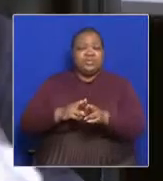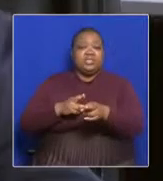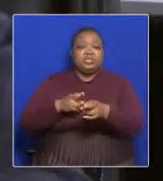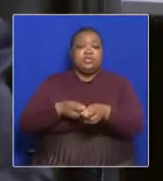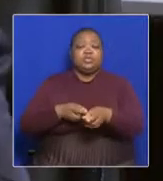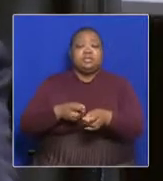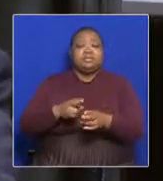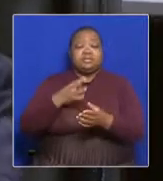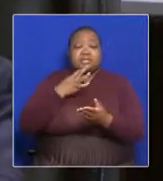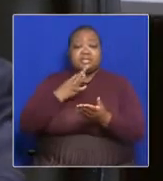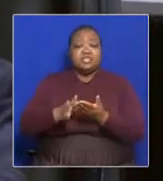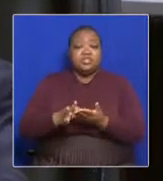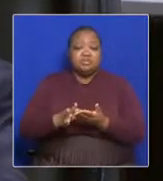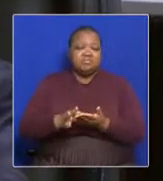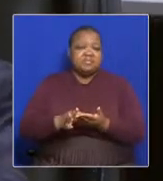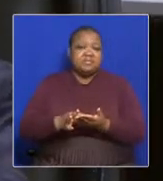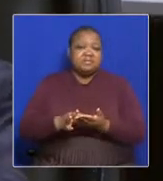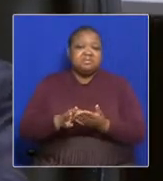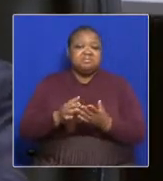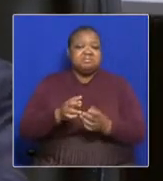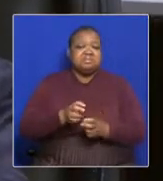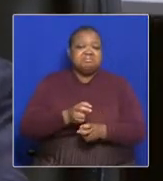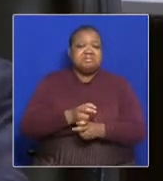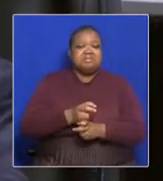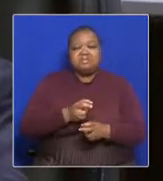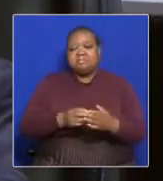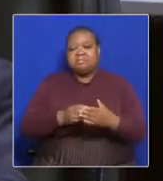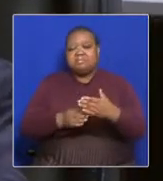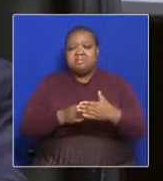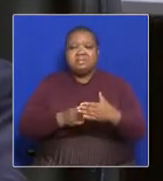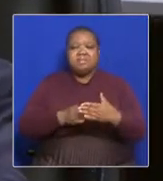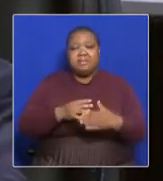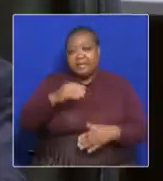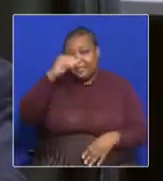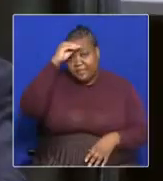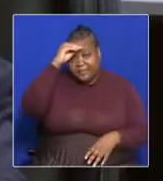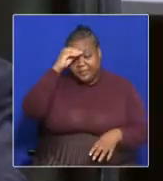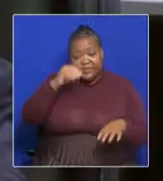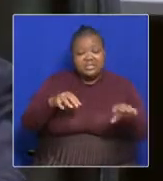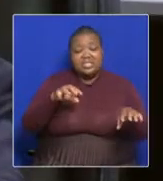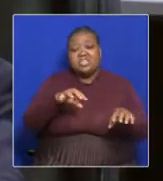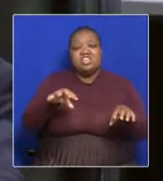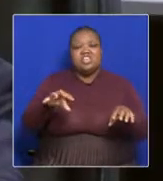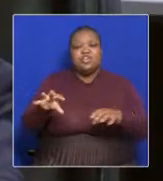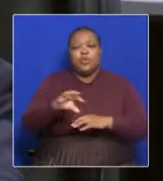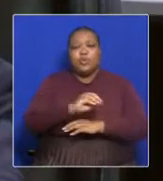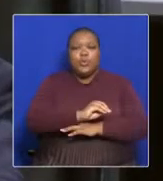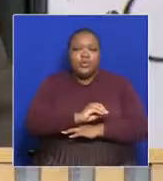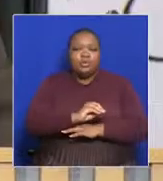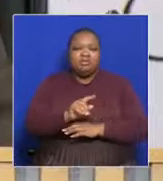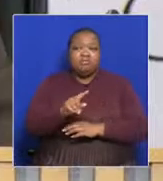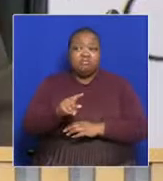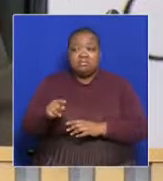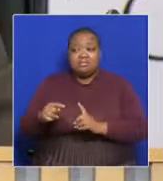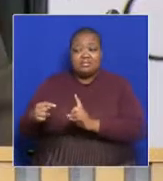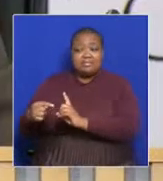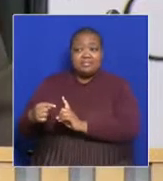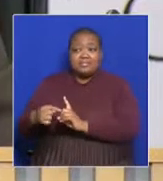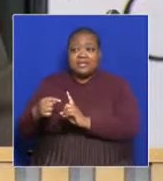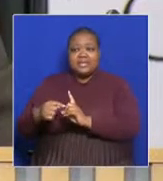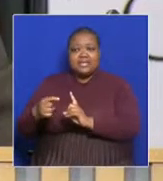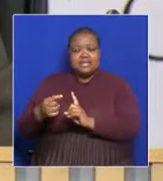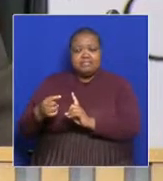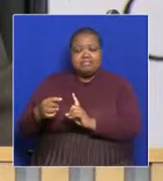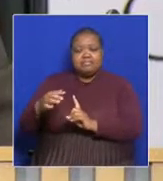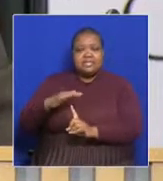are difficulties with all police stations. He could not have gotten the space from outer space. Yes. No. So what